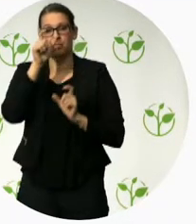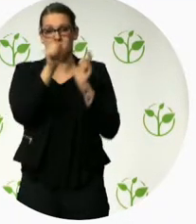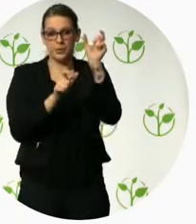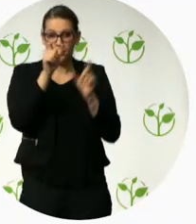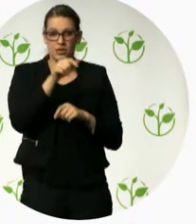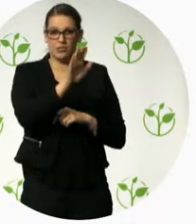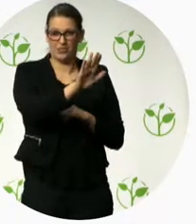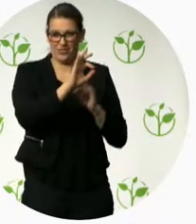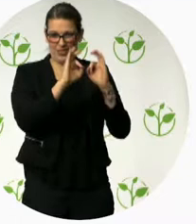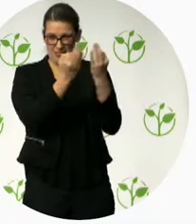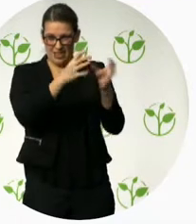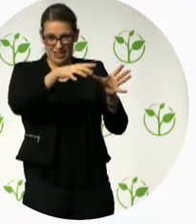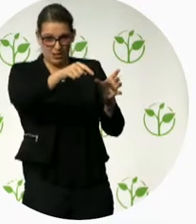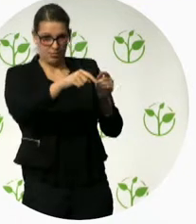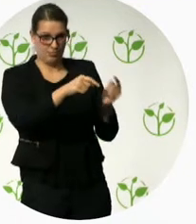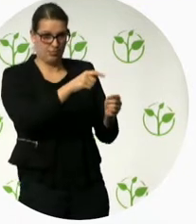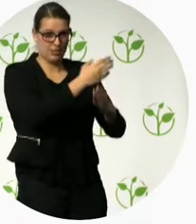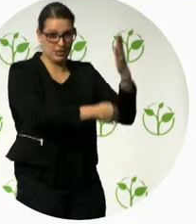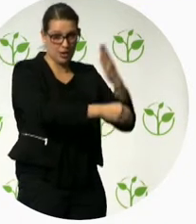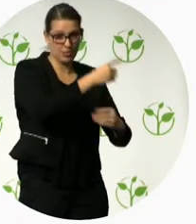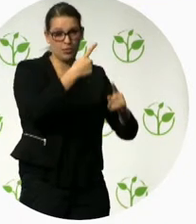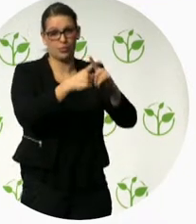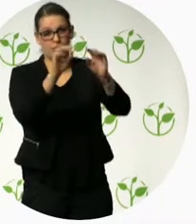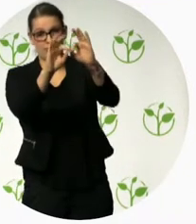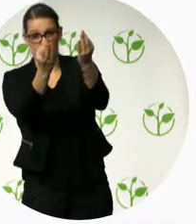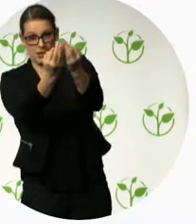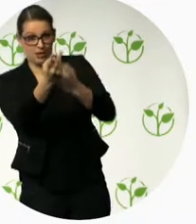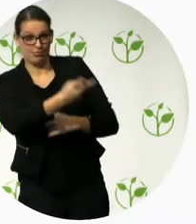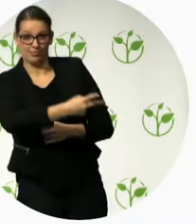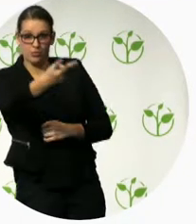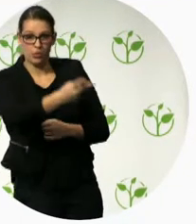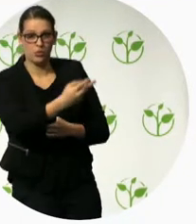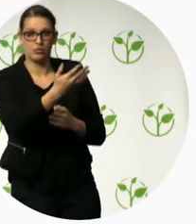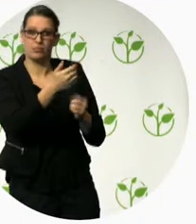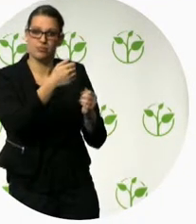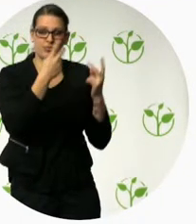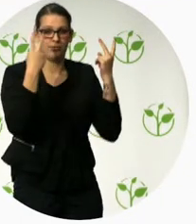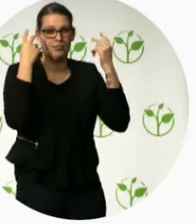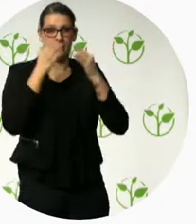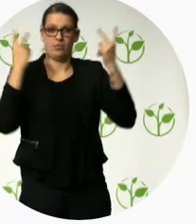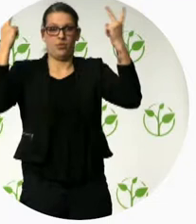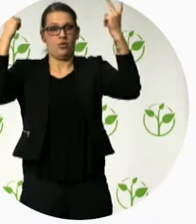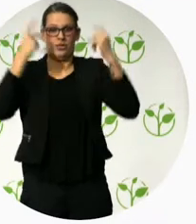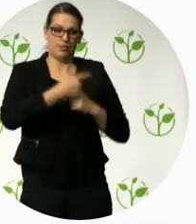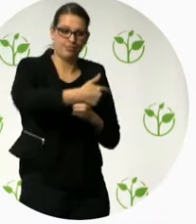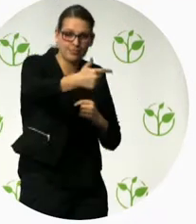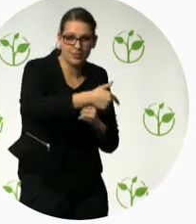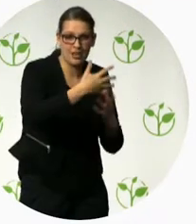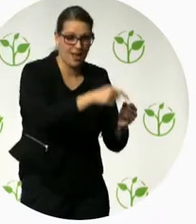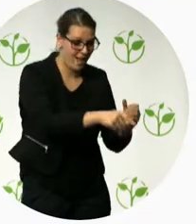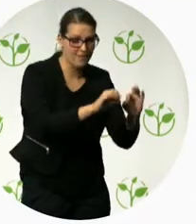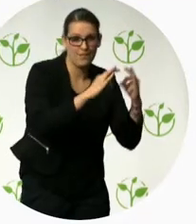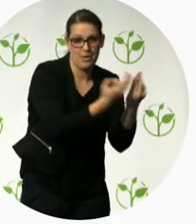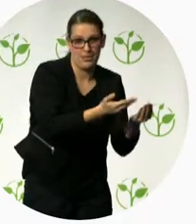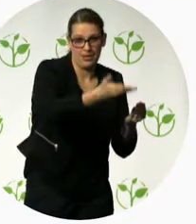because a person with disability, a child with disability cannot have, you know, lots of opportunities and